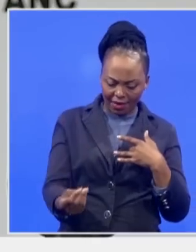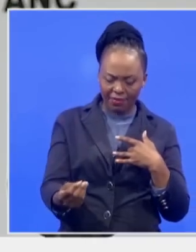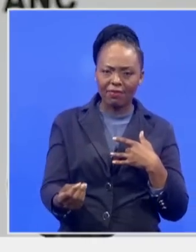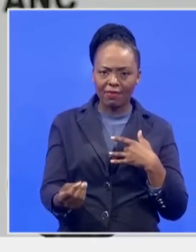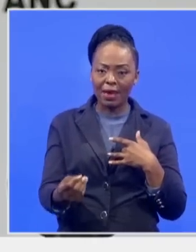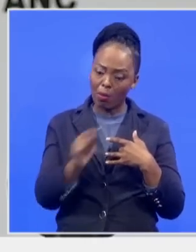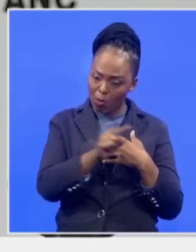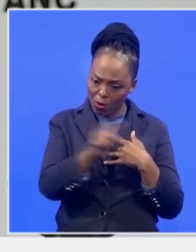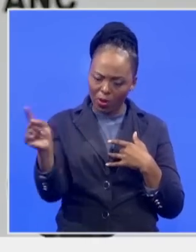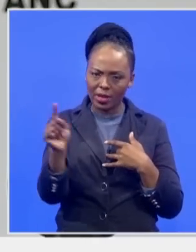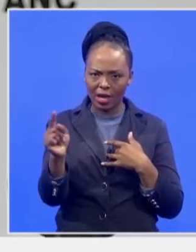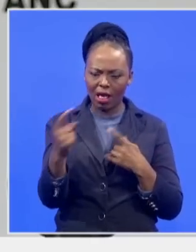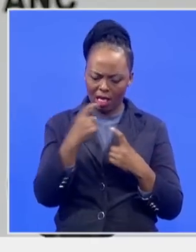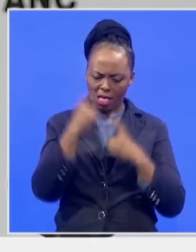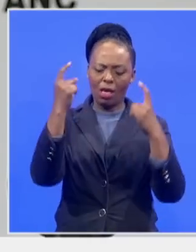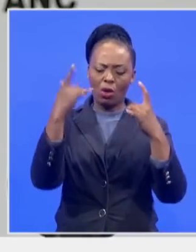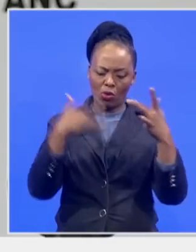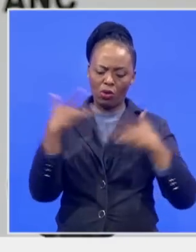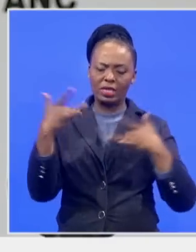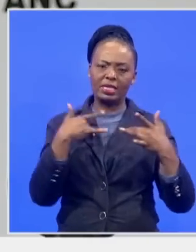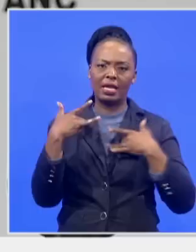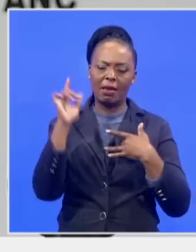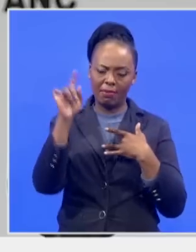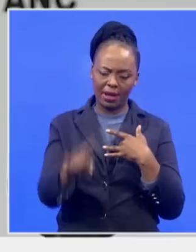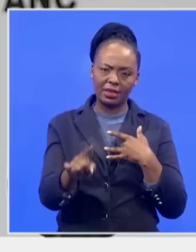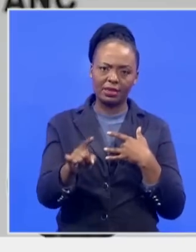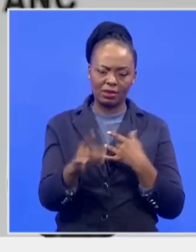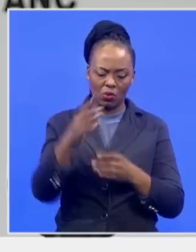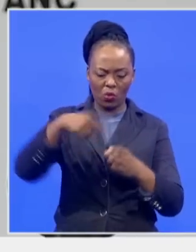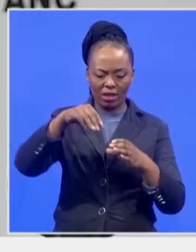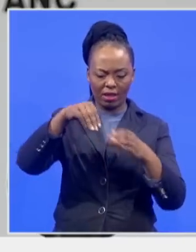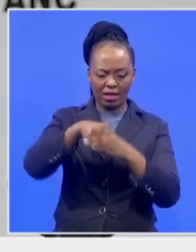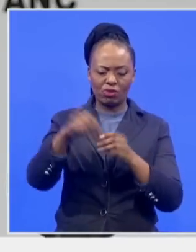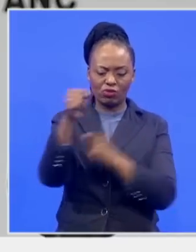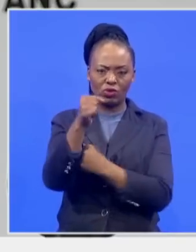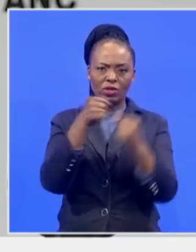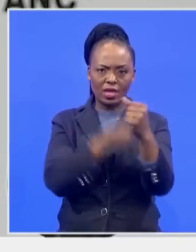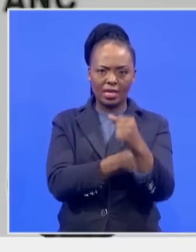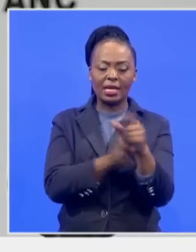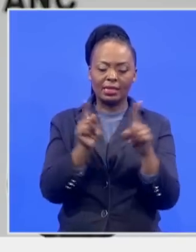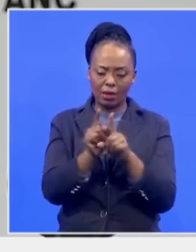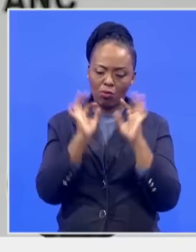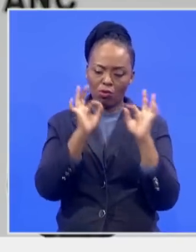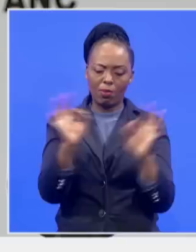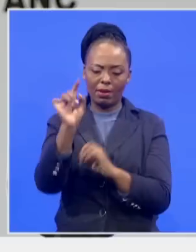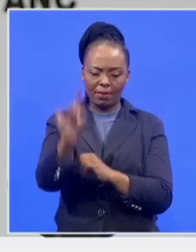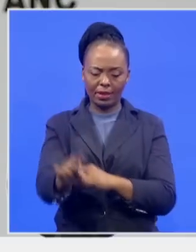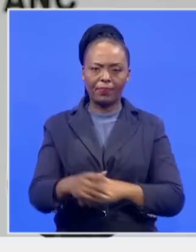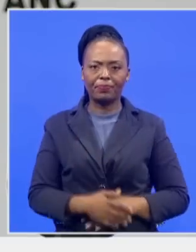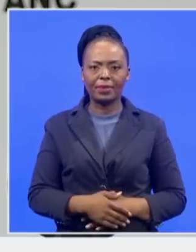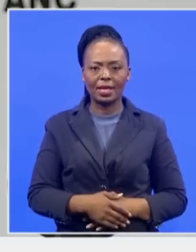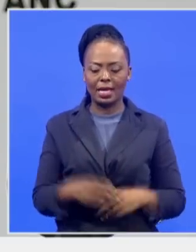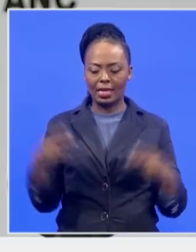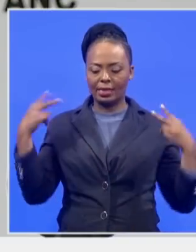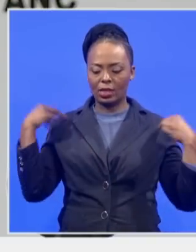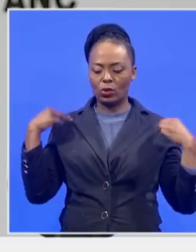a position to raise those concerns within the structures and properly. Security cluster.